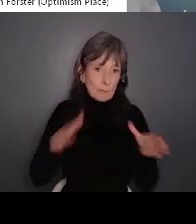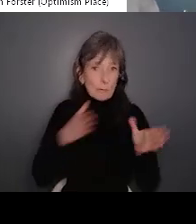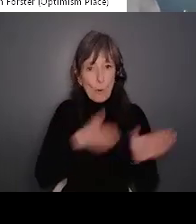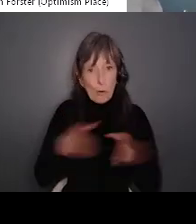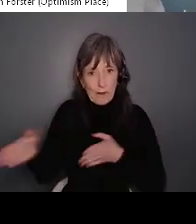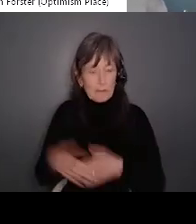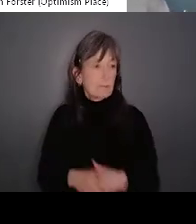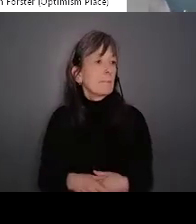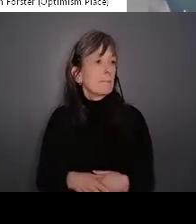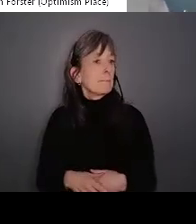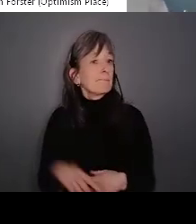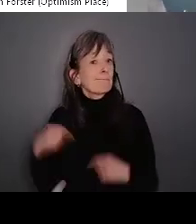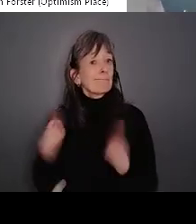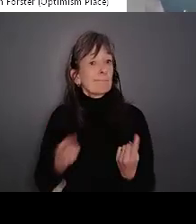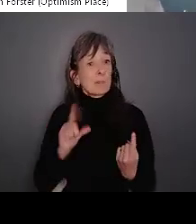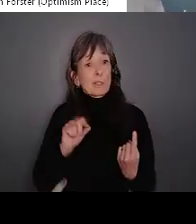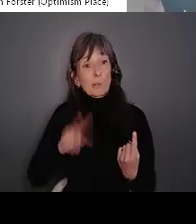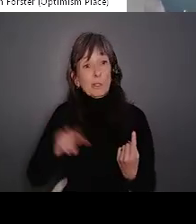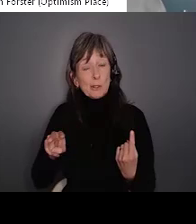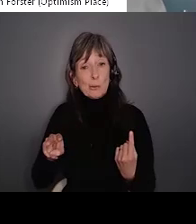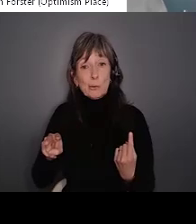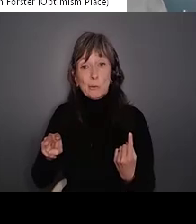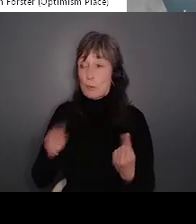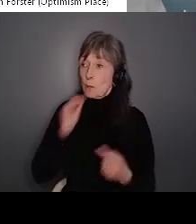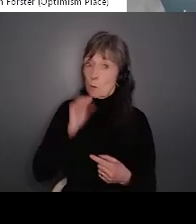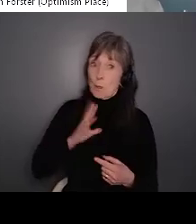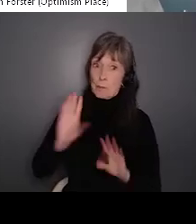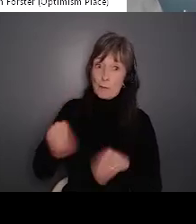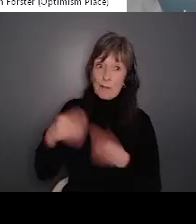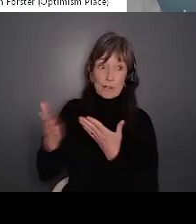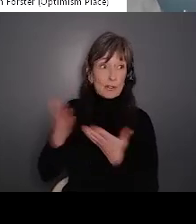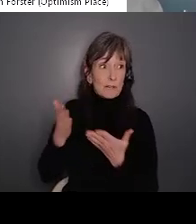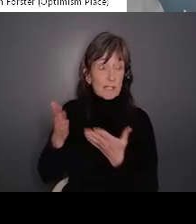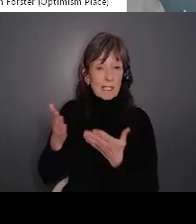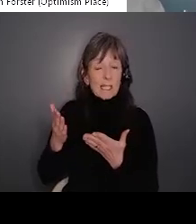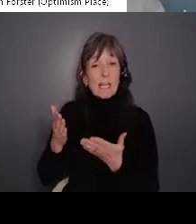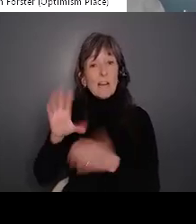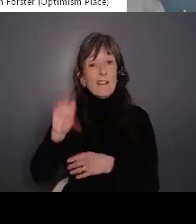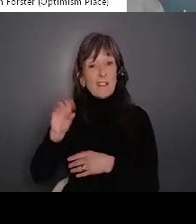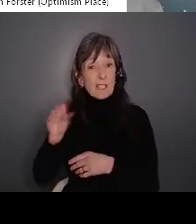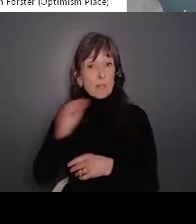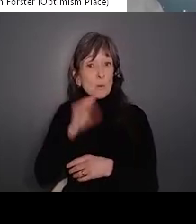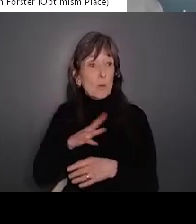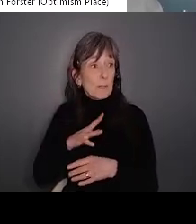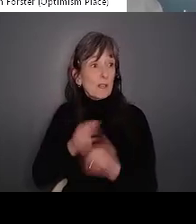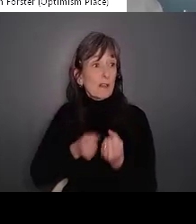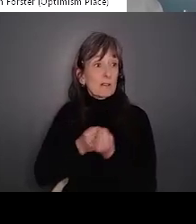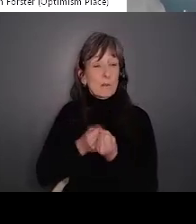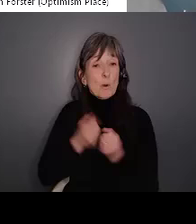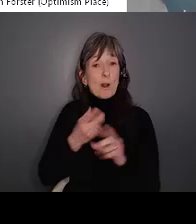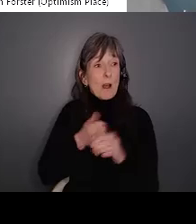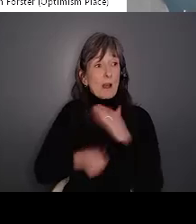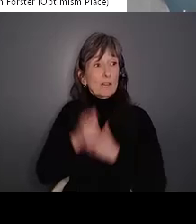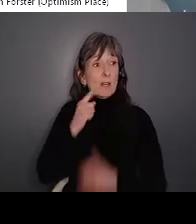Since 2022, 50 women have been served by our MERAC table. So 50 women in our community are identified as high risk